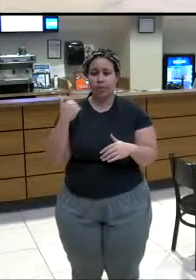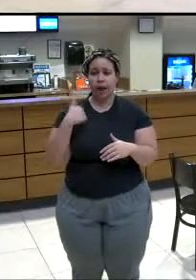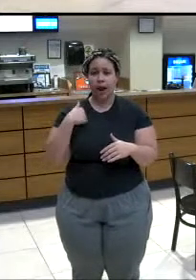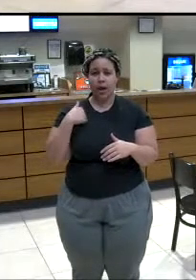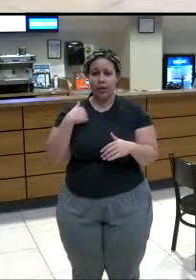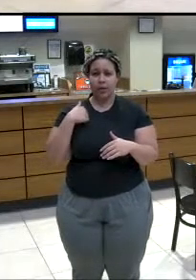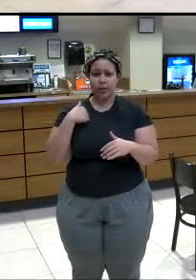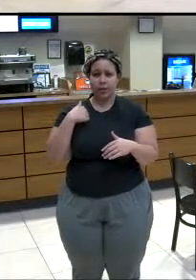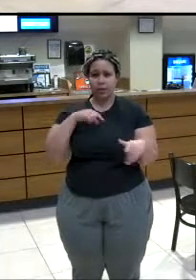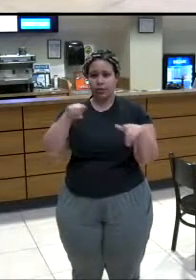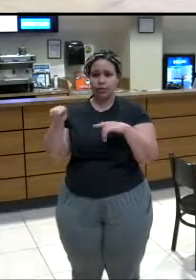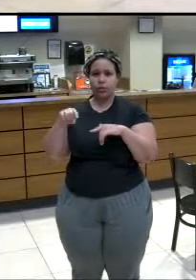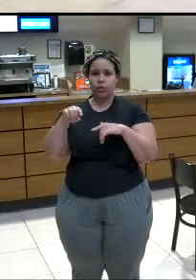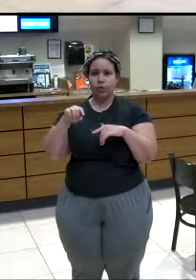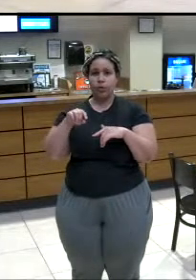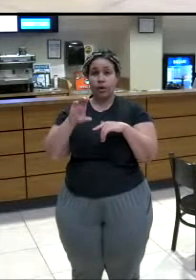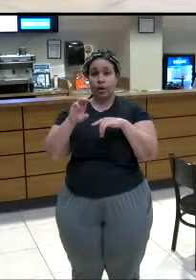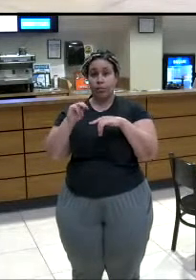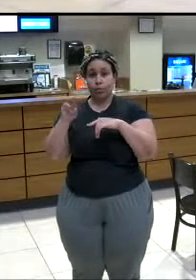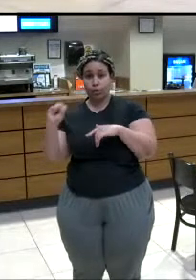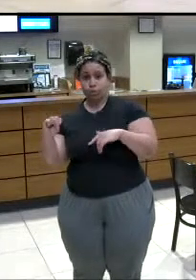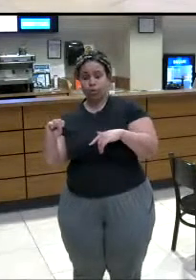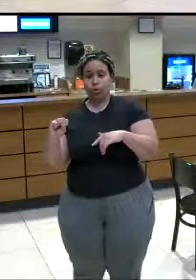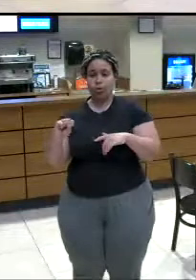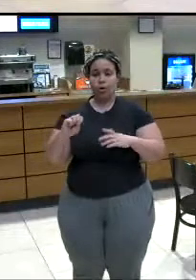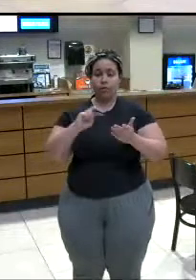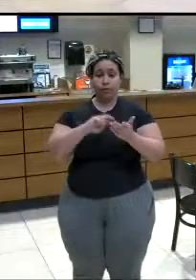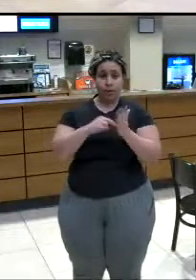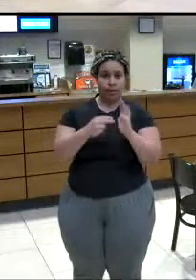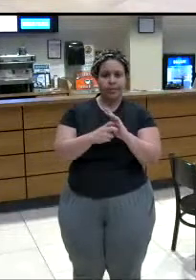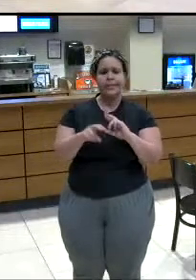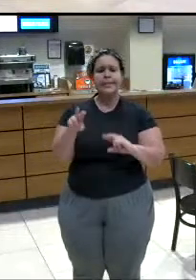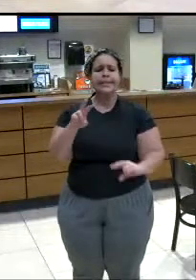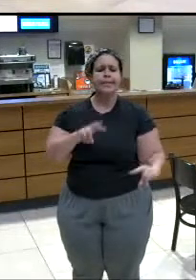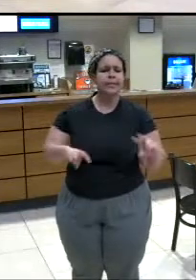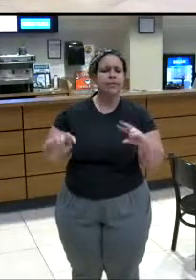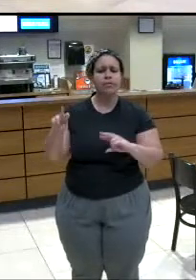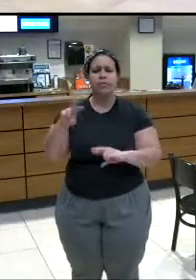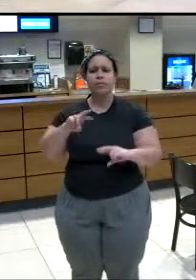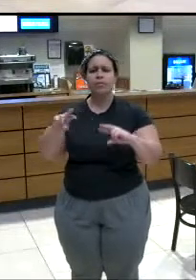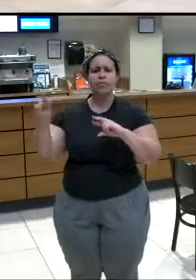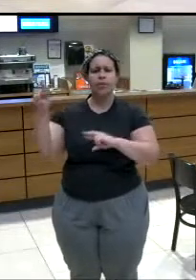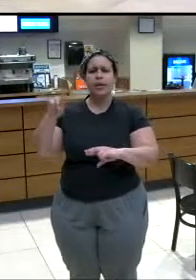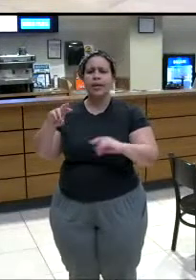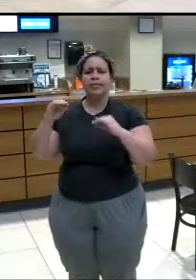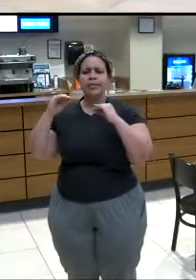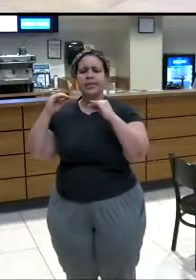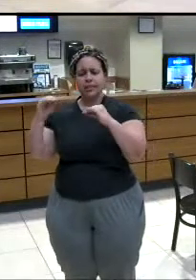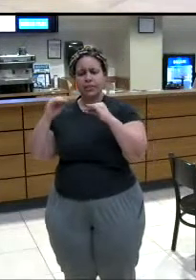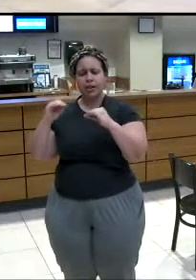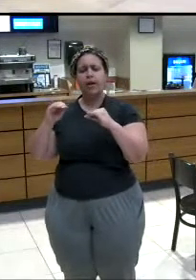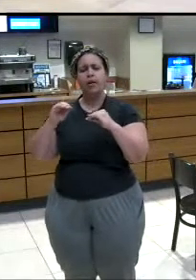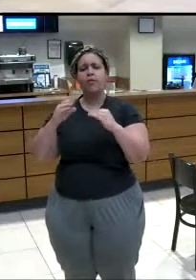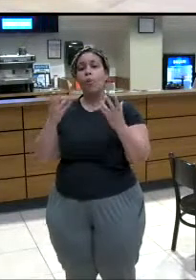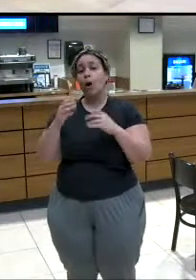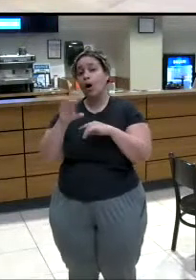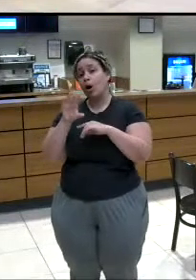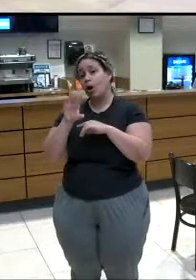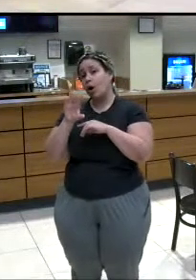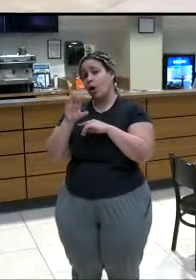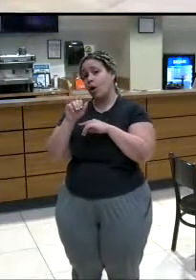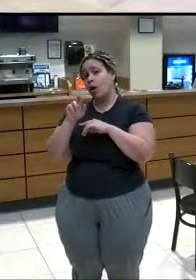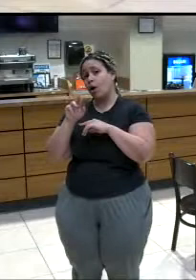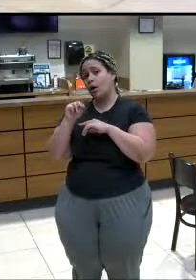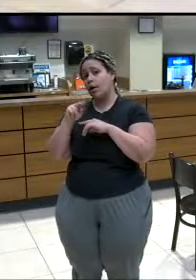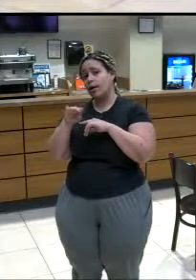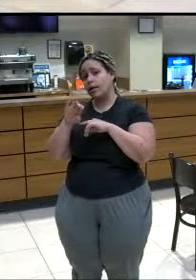the specific purpose of observing the implementation of the Carnegie learning resources and getting feedback